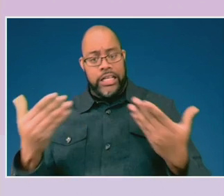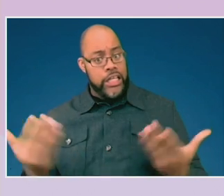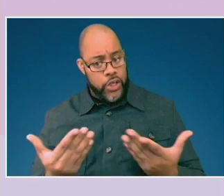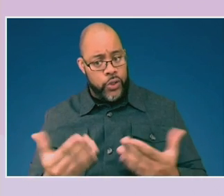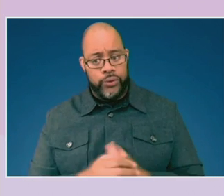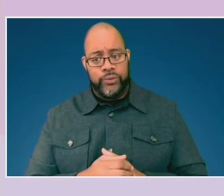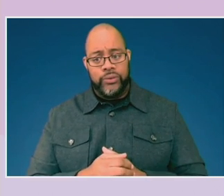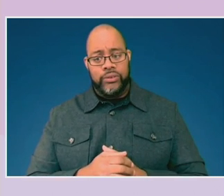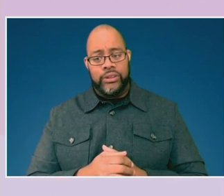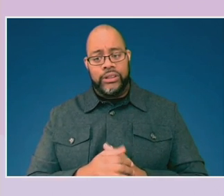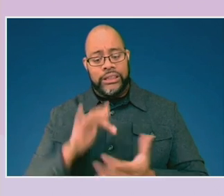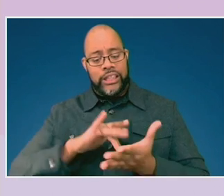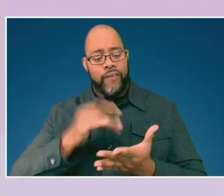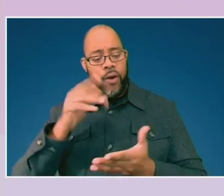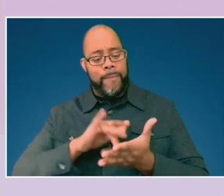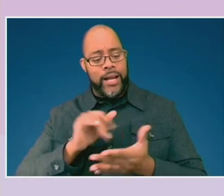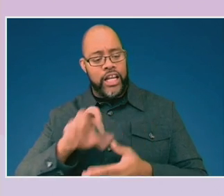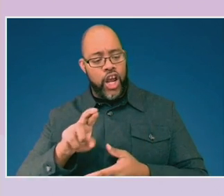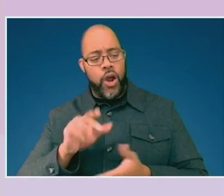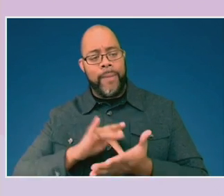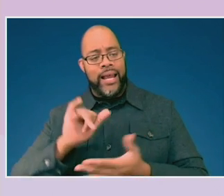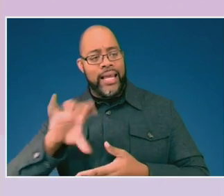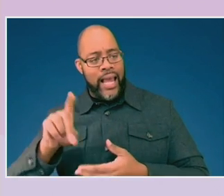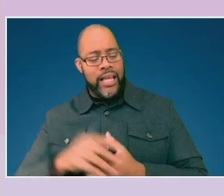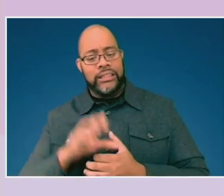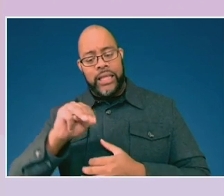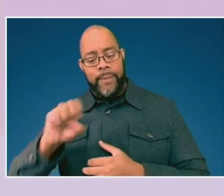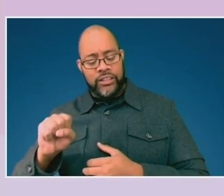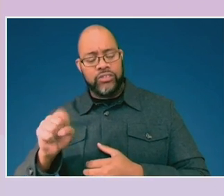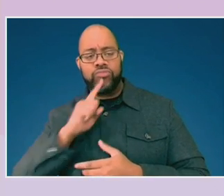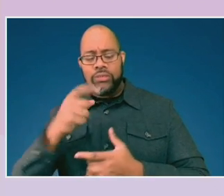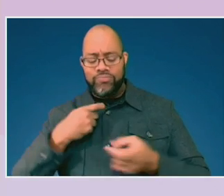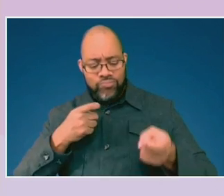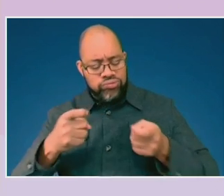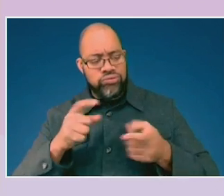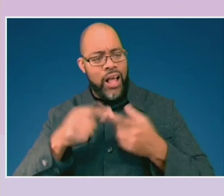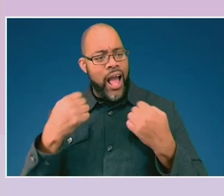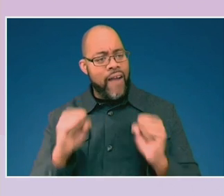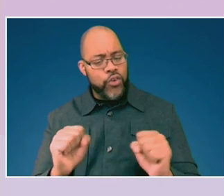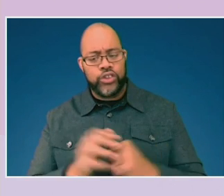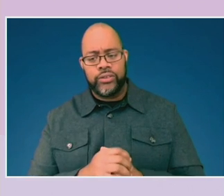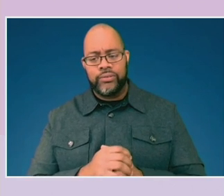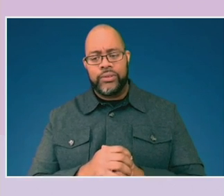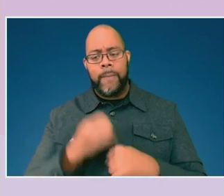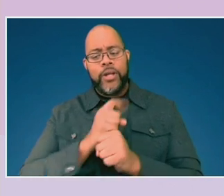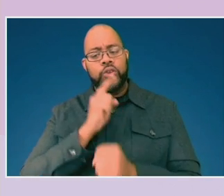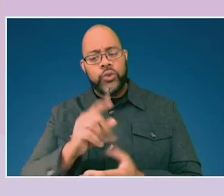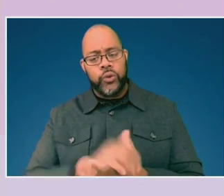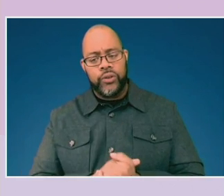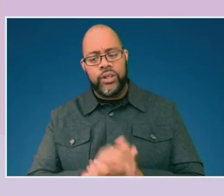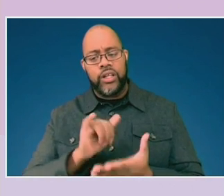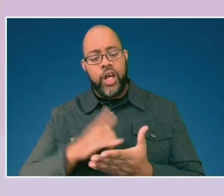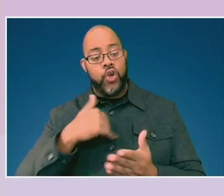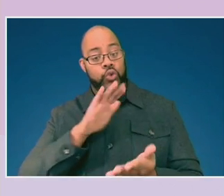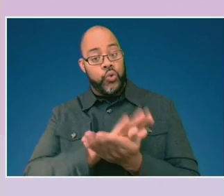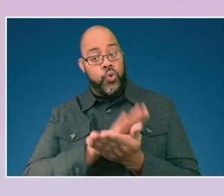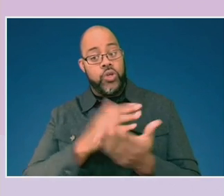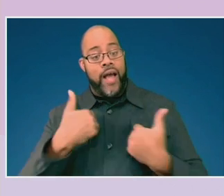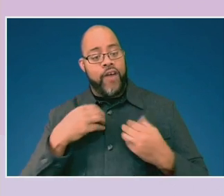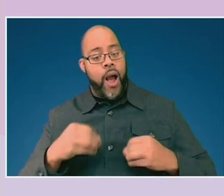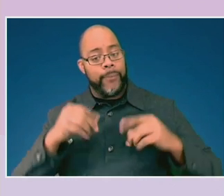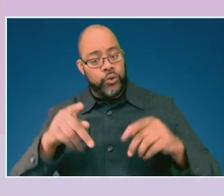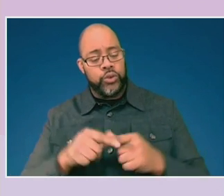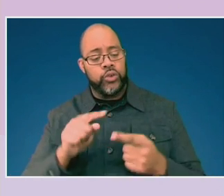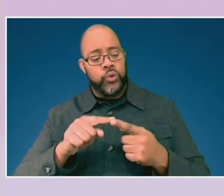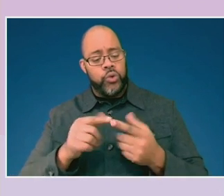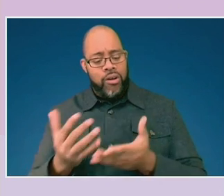Centers for Medicare and Medicaid Services, CMS, we're really driving this effort to try to ensure that our schools have an opportunity to collect